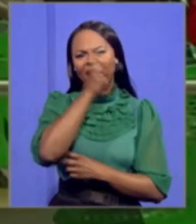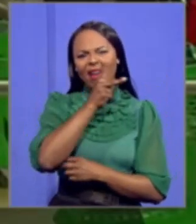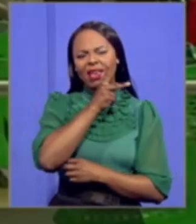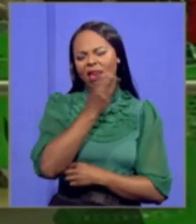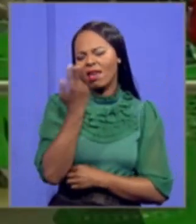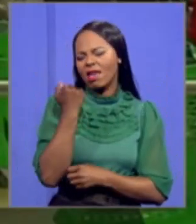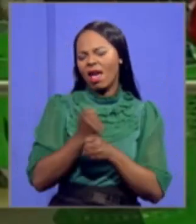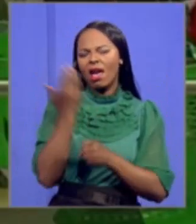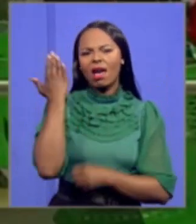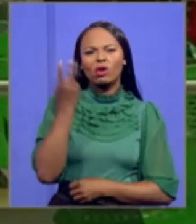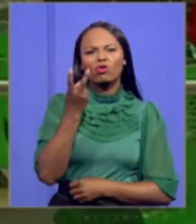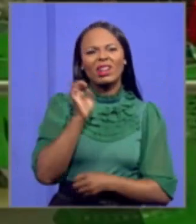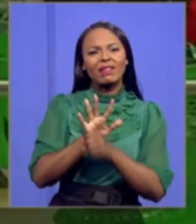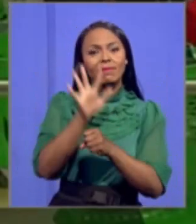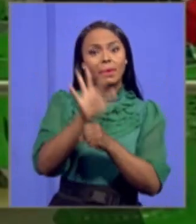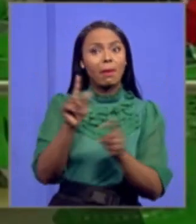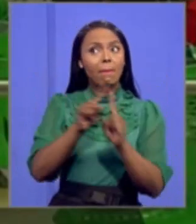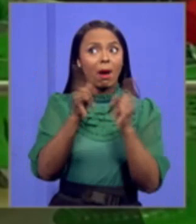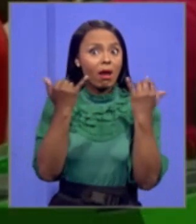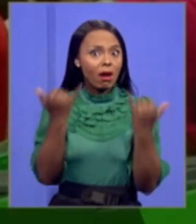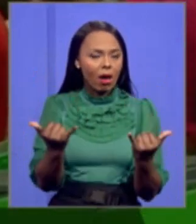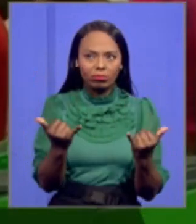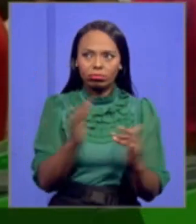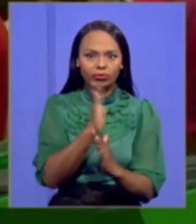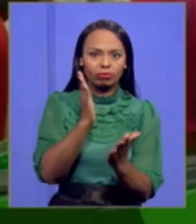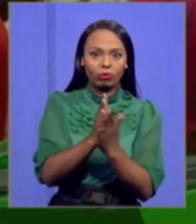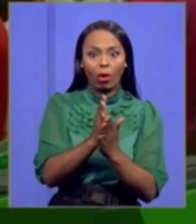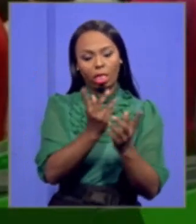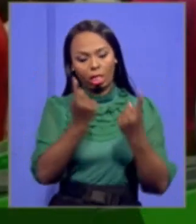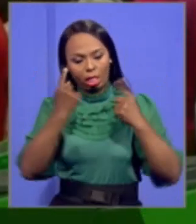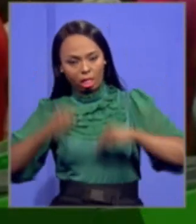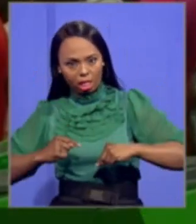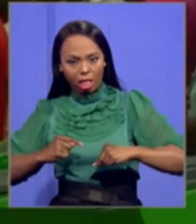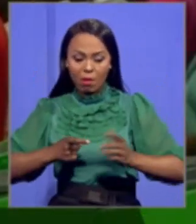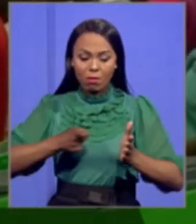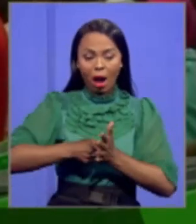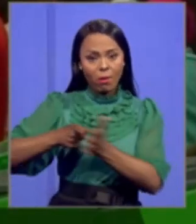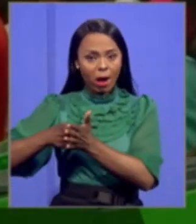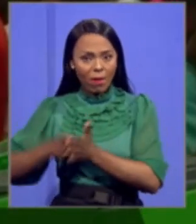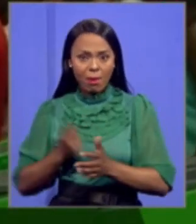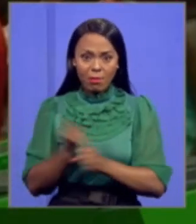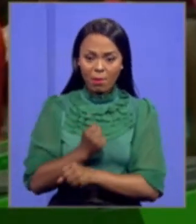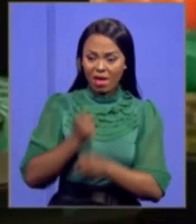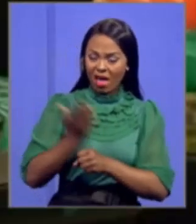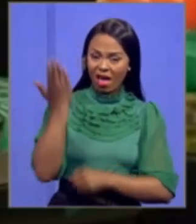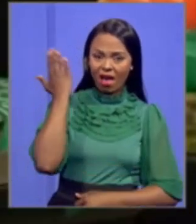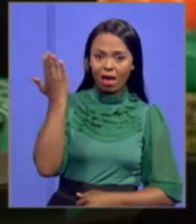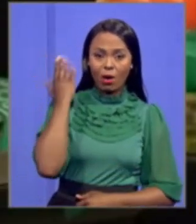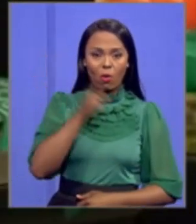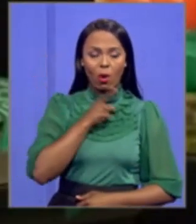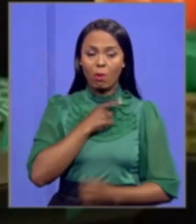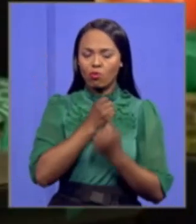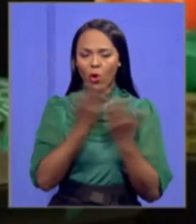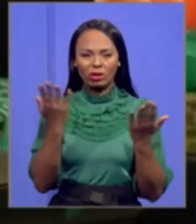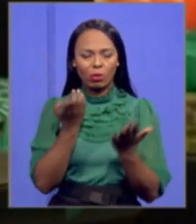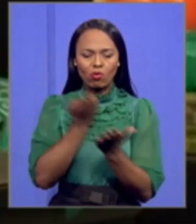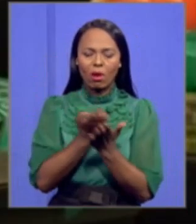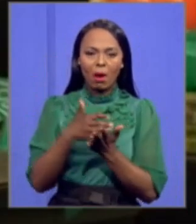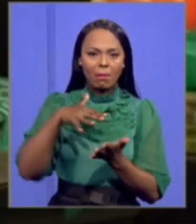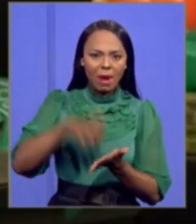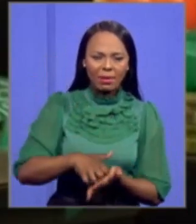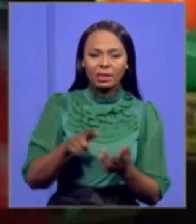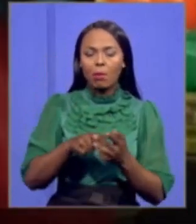2015. Yaanong ga gona bonnete ba gore bareki ba tla fitlha dipalopalo tsa dingwaga tse di fetileng ka ntlha ya boleng jo bo kwa godimo